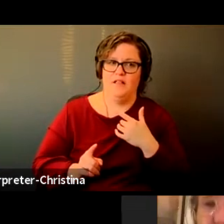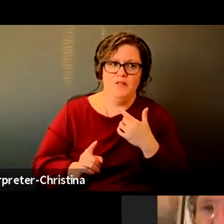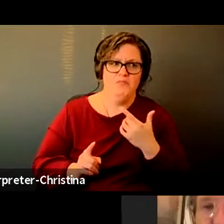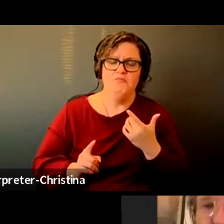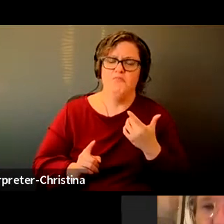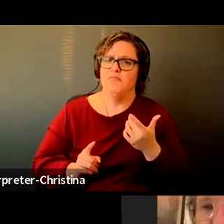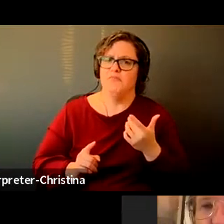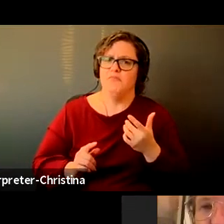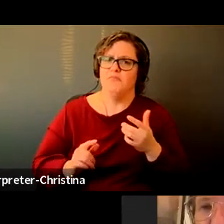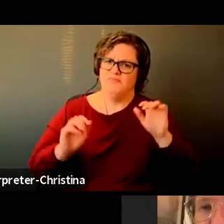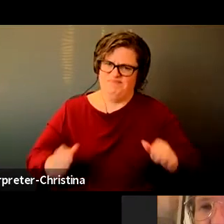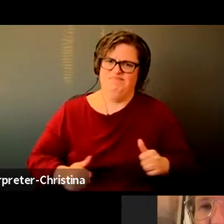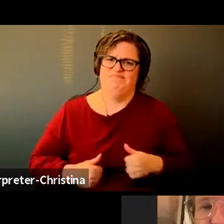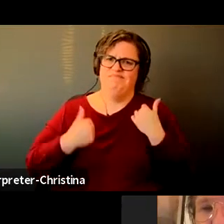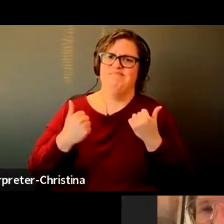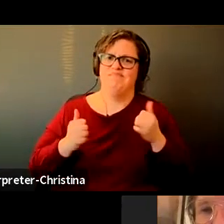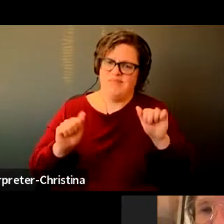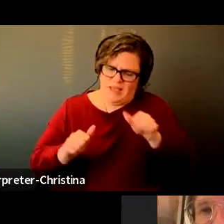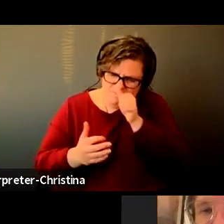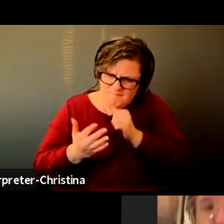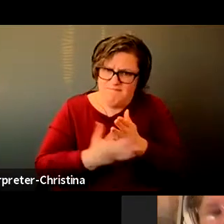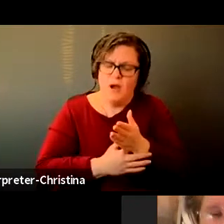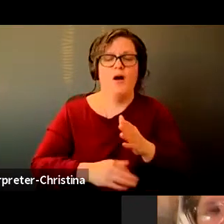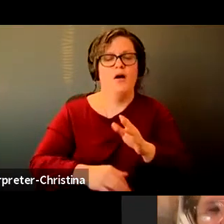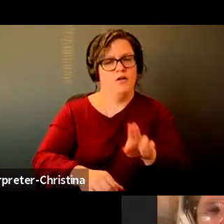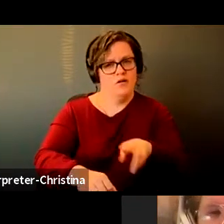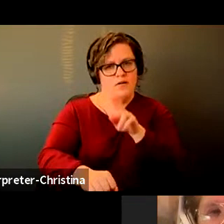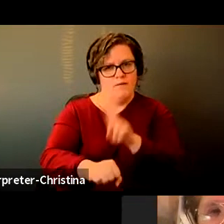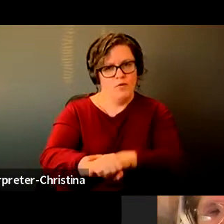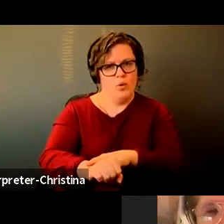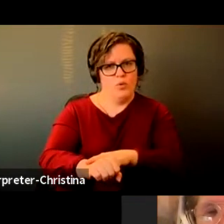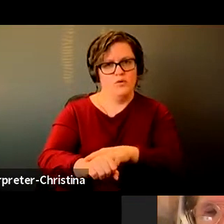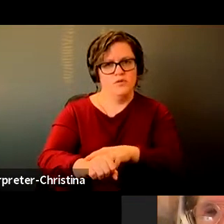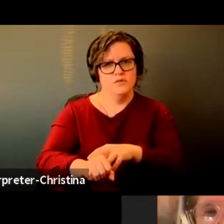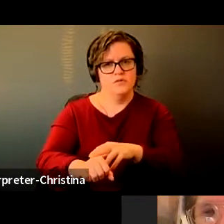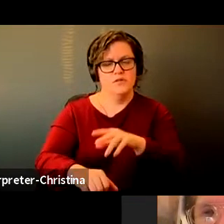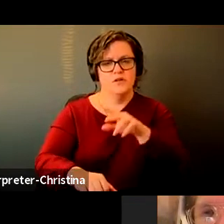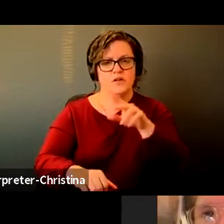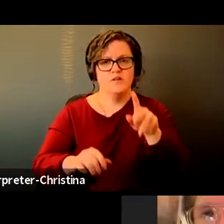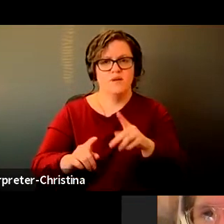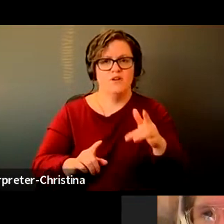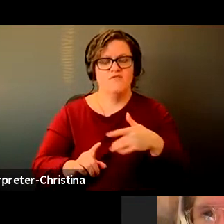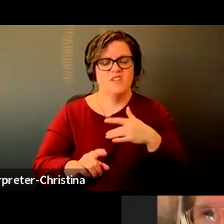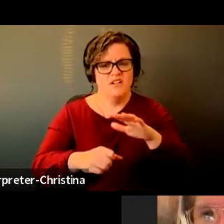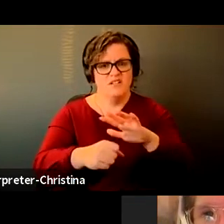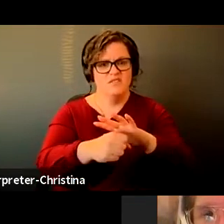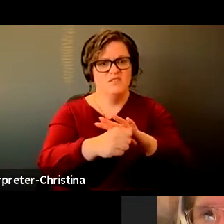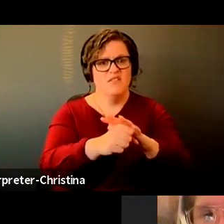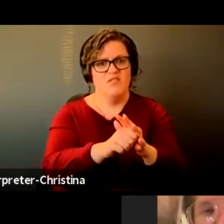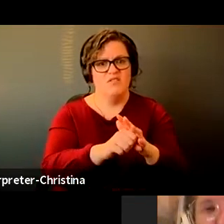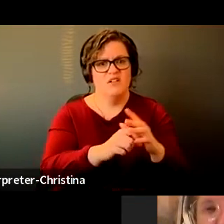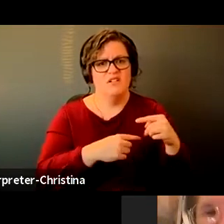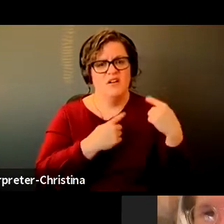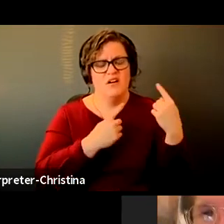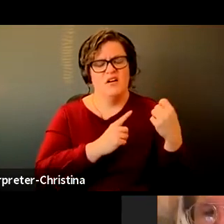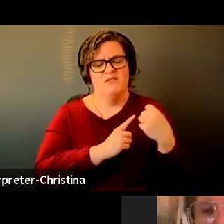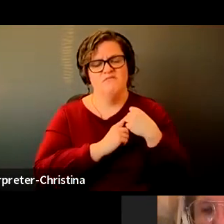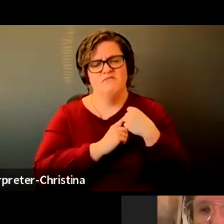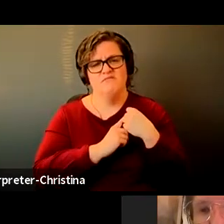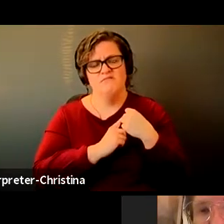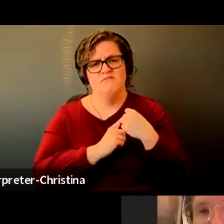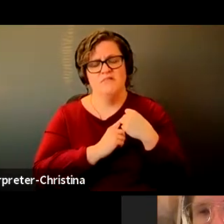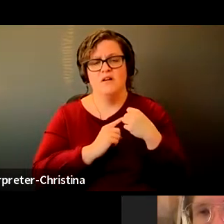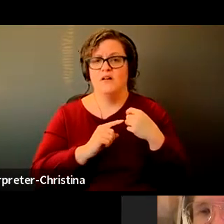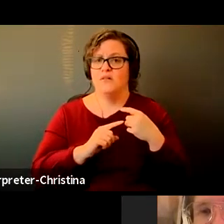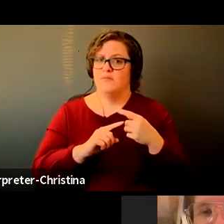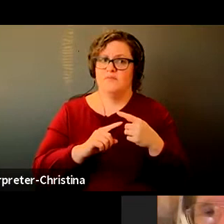there's a way in which, of course, the pandemic is hitting everybody hard, but I feel I've been grieving so much for a year, right?